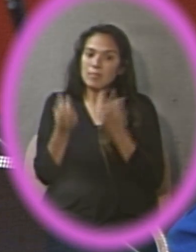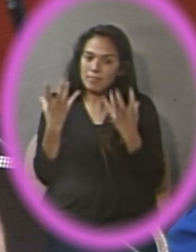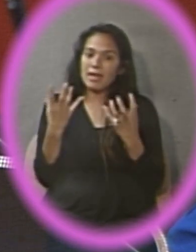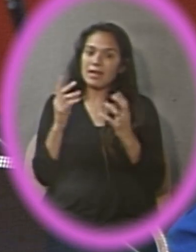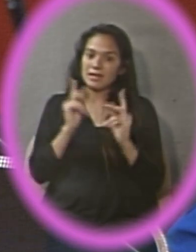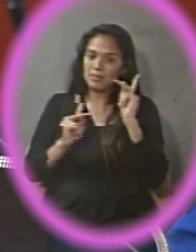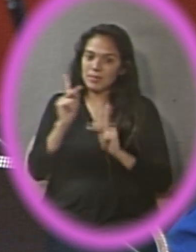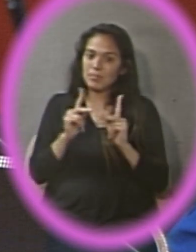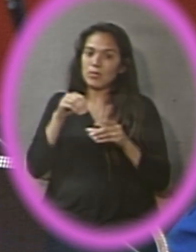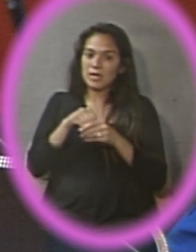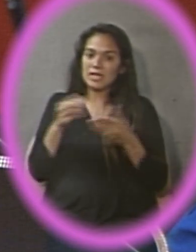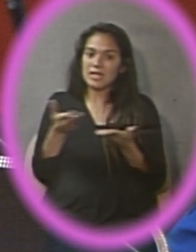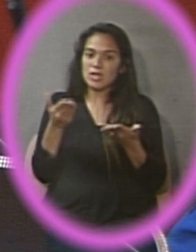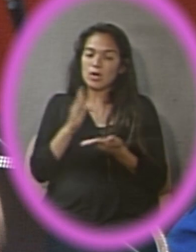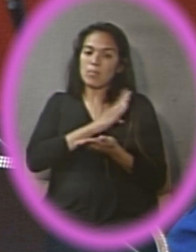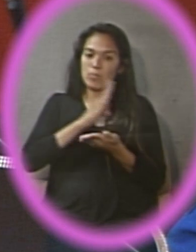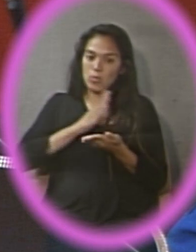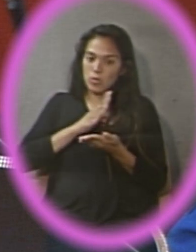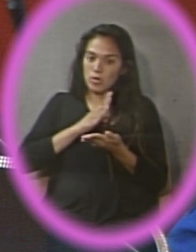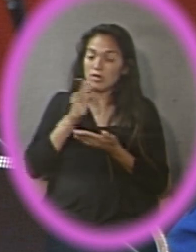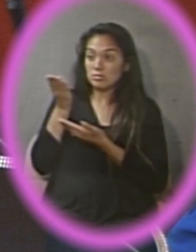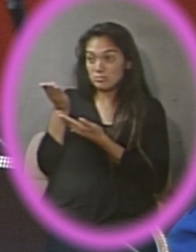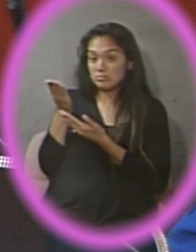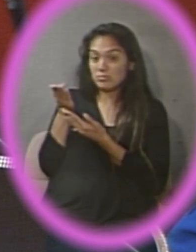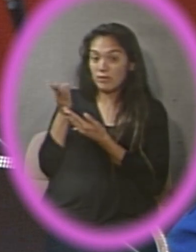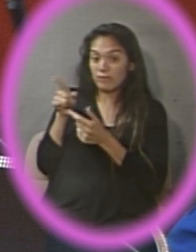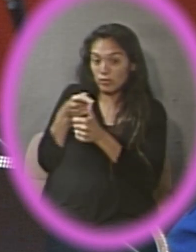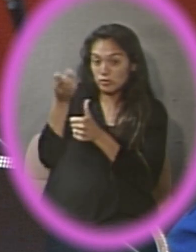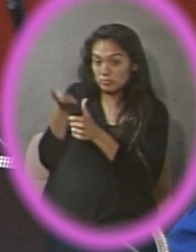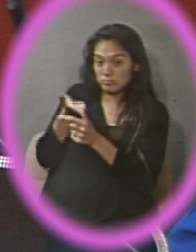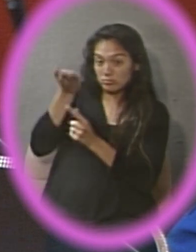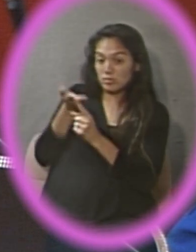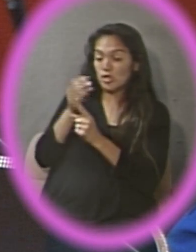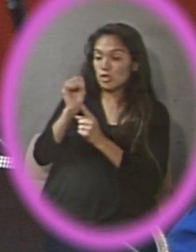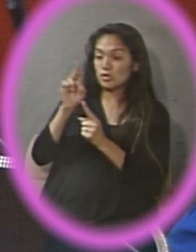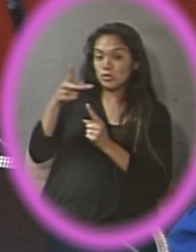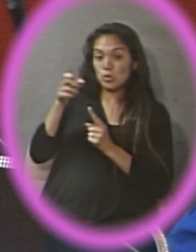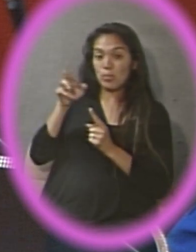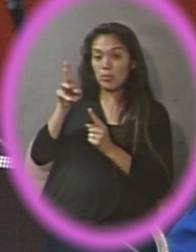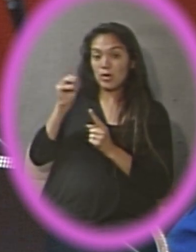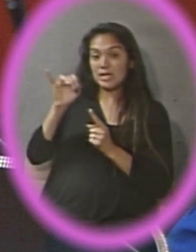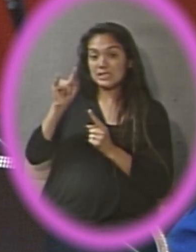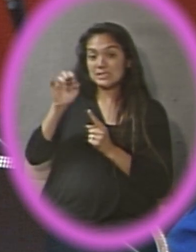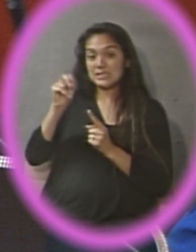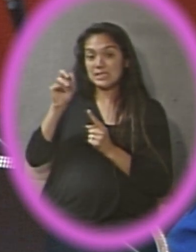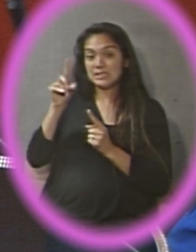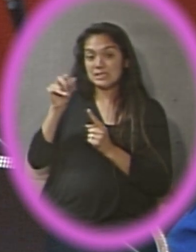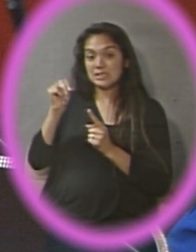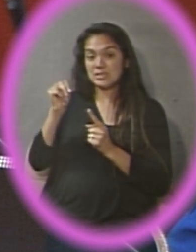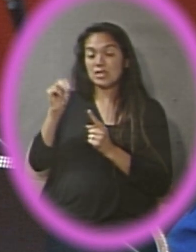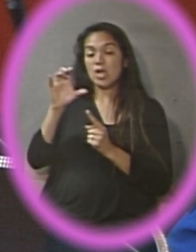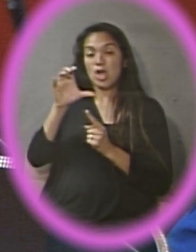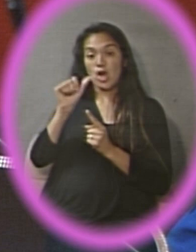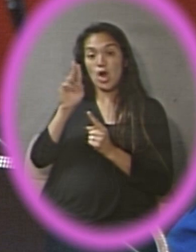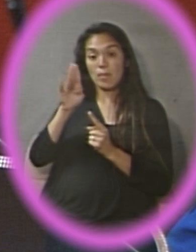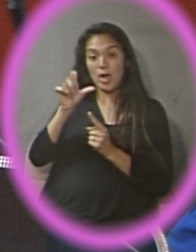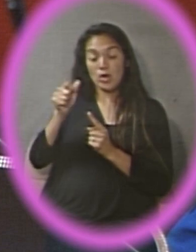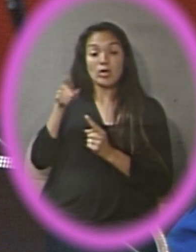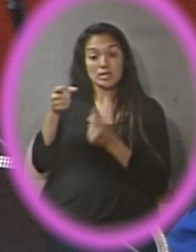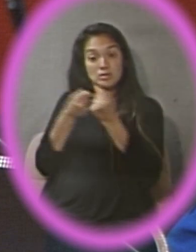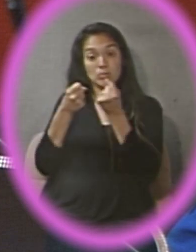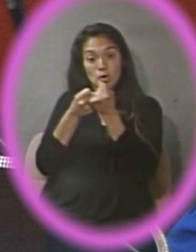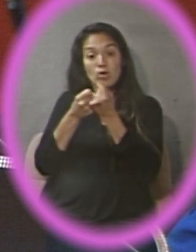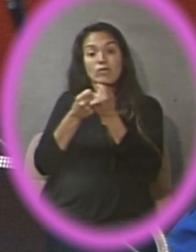people who sit on this board, starting with Superintendent Carvalho, began to advocate for Referendum 362. I